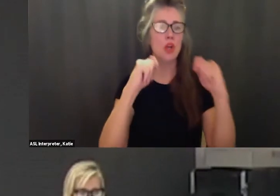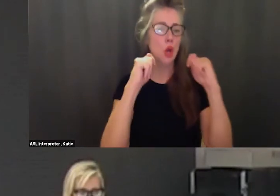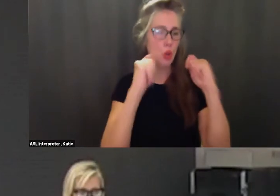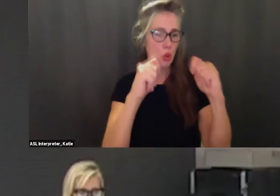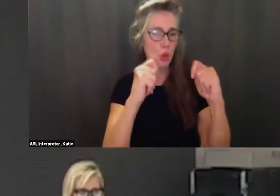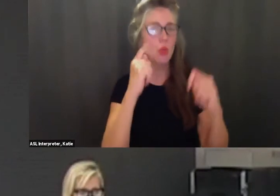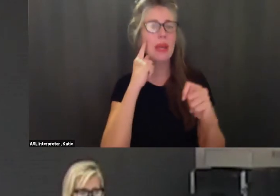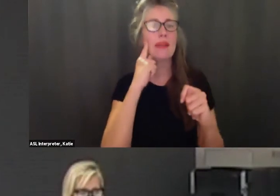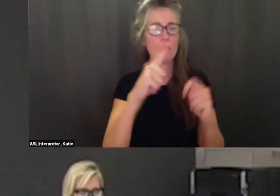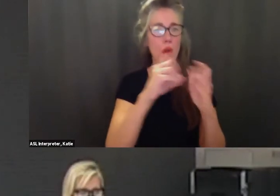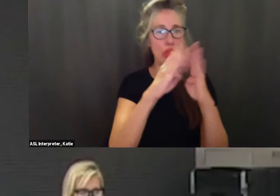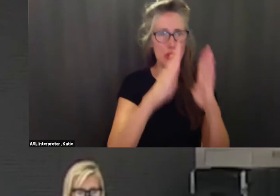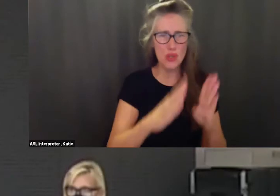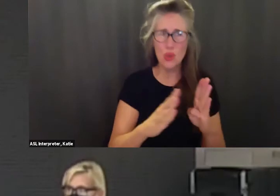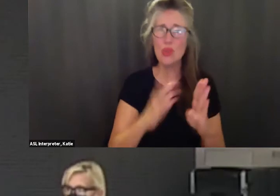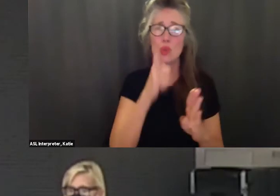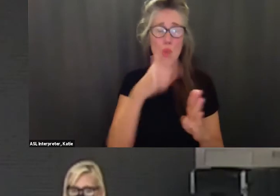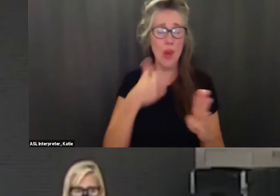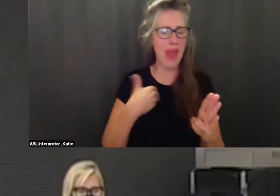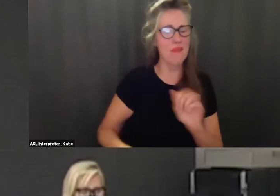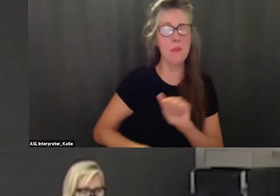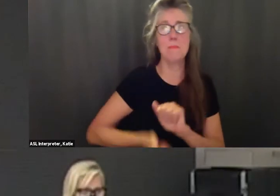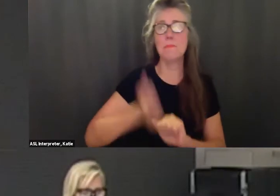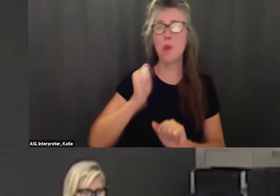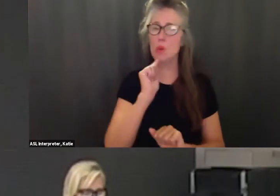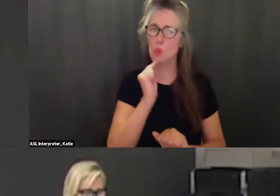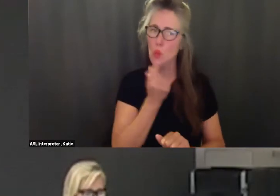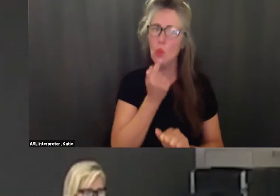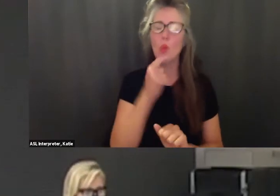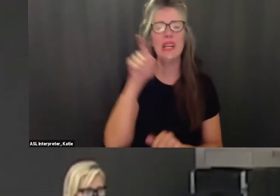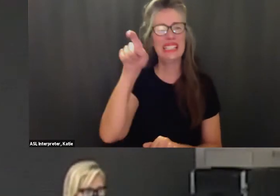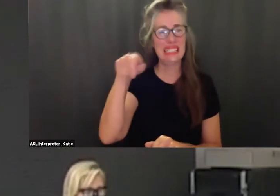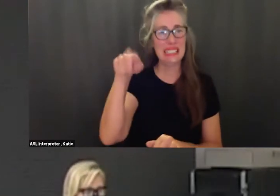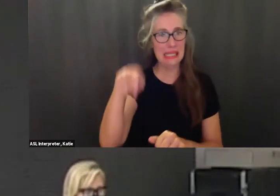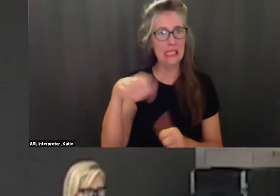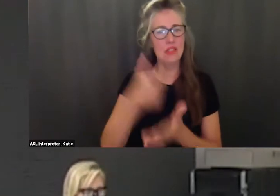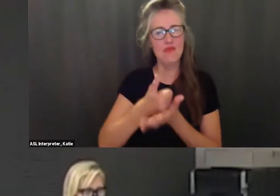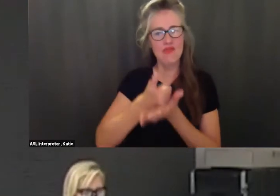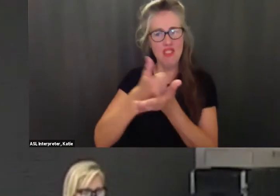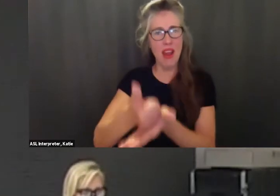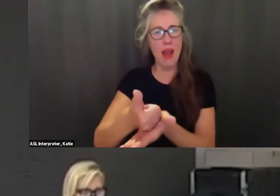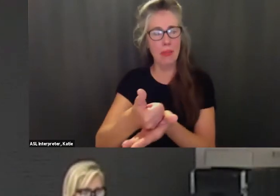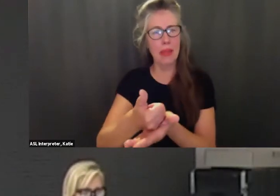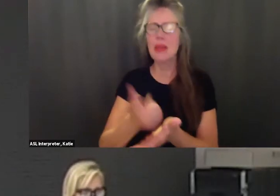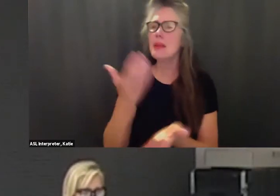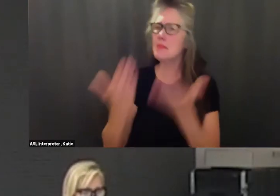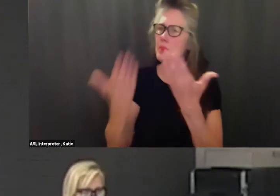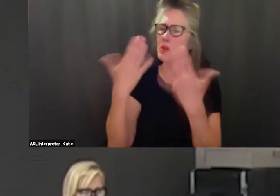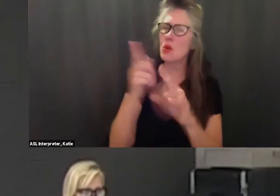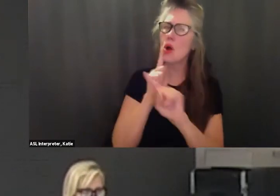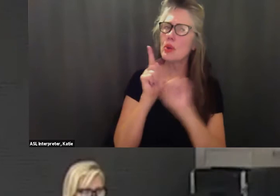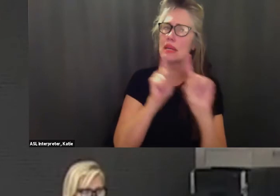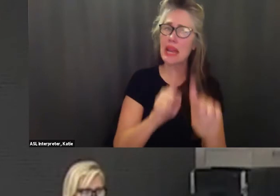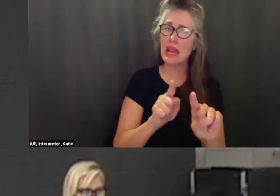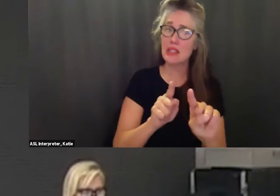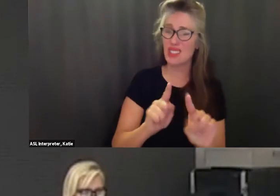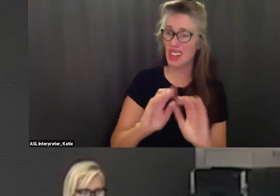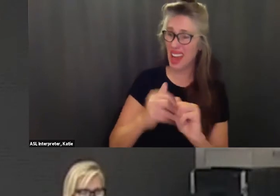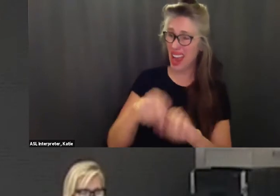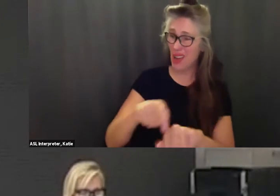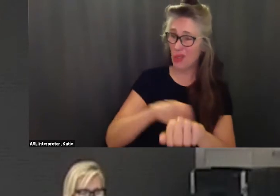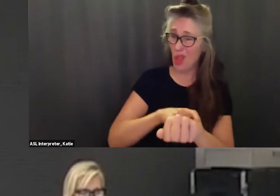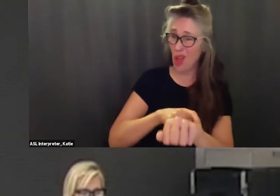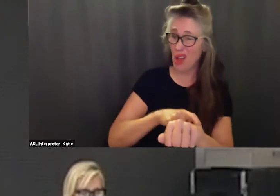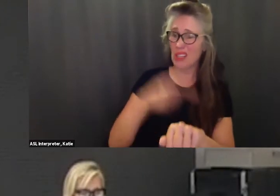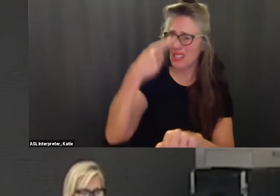our students with the most needs. My wondering is, and maybe you already answered this question, is how long